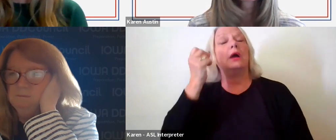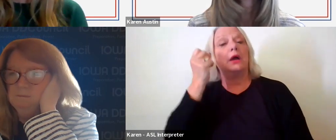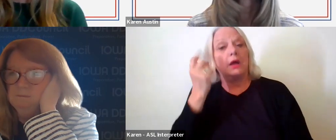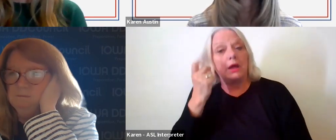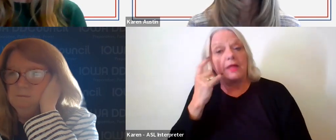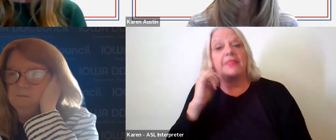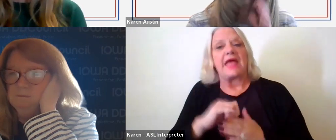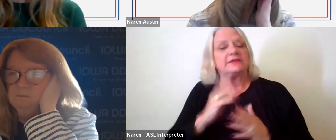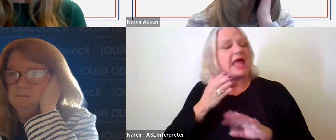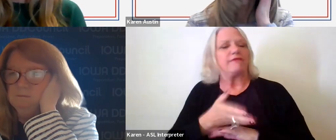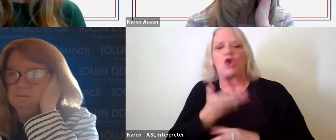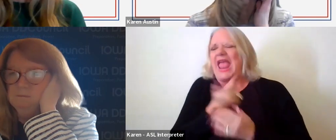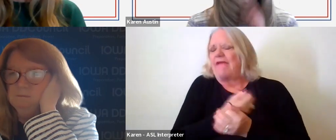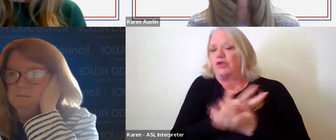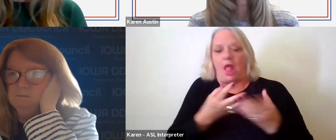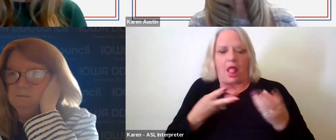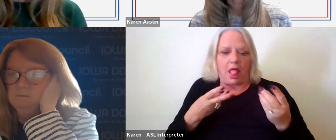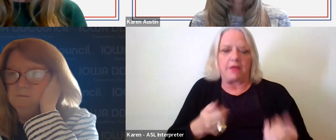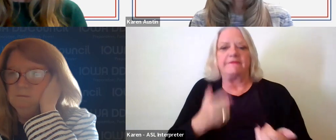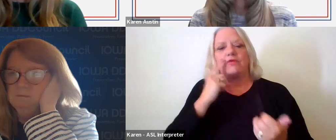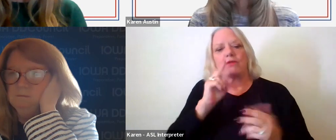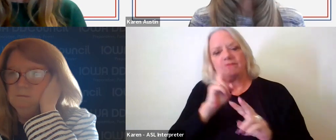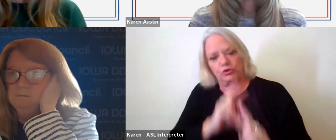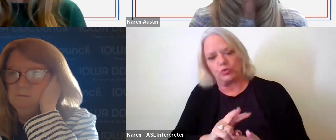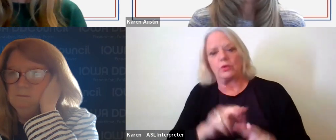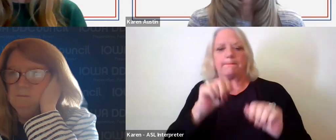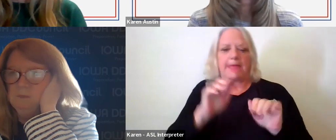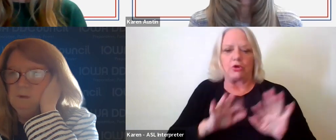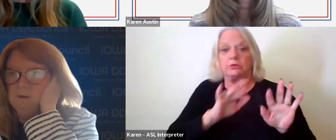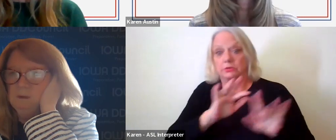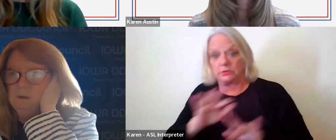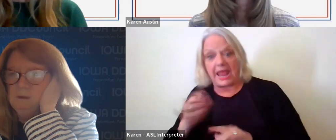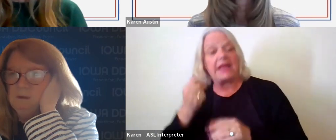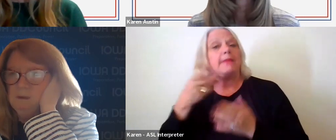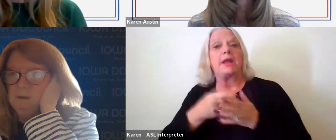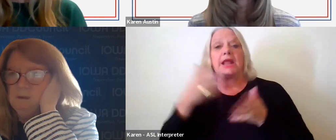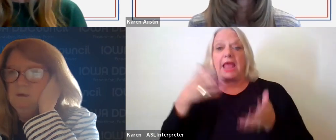after all funeral and burial expenses can be paid out of the account as well.